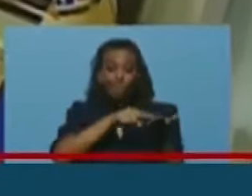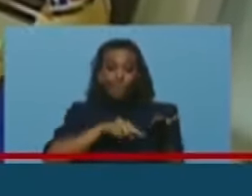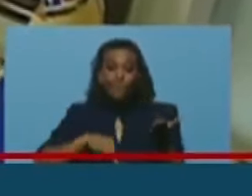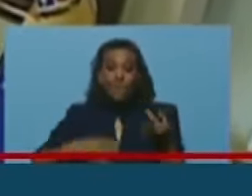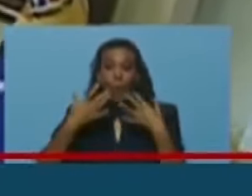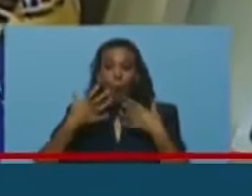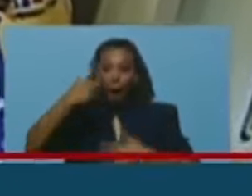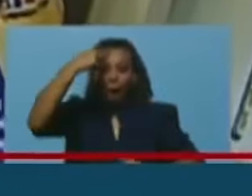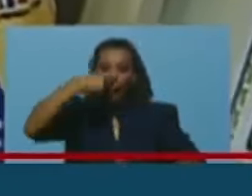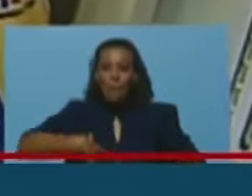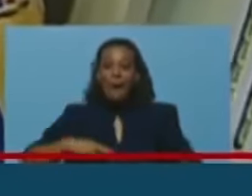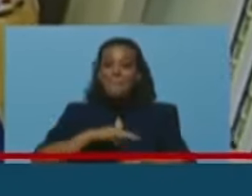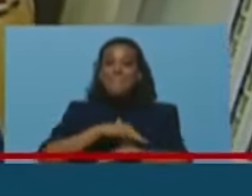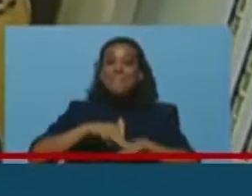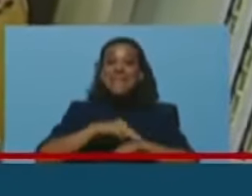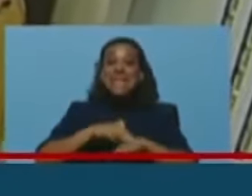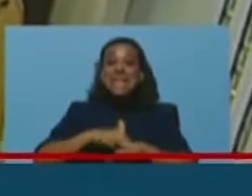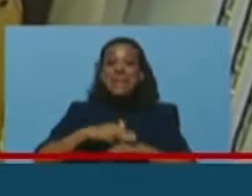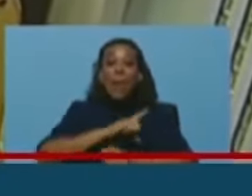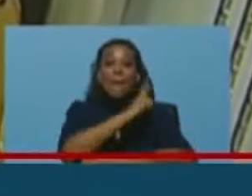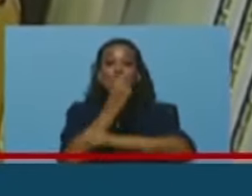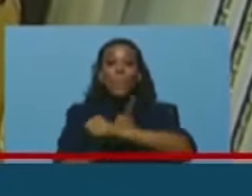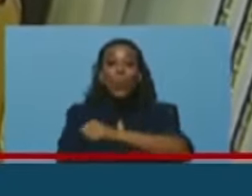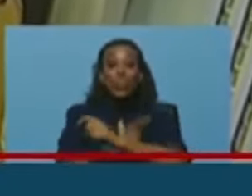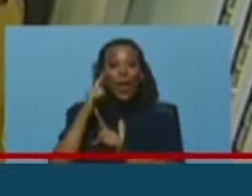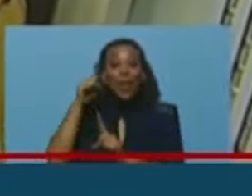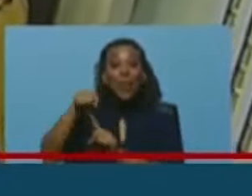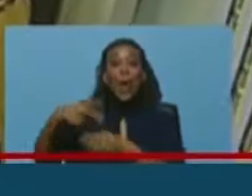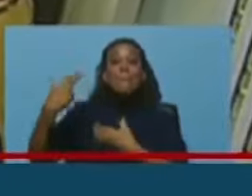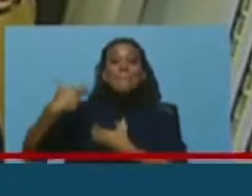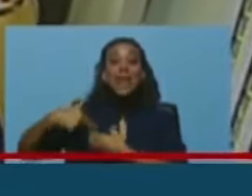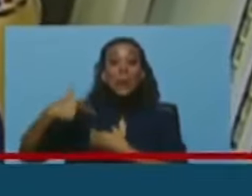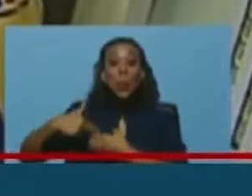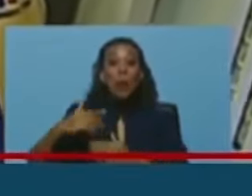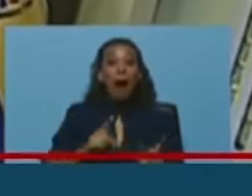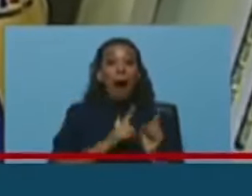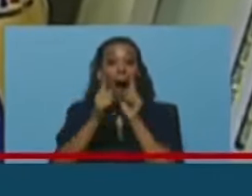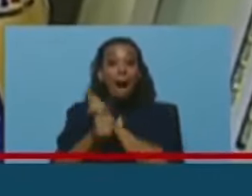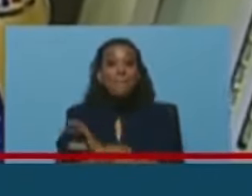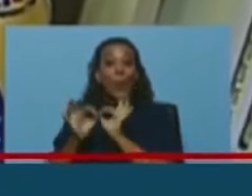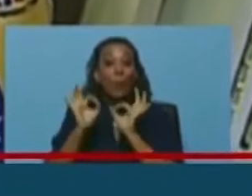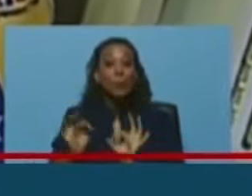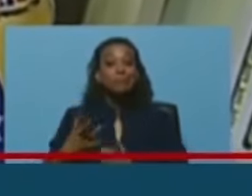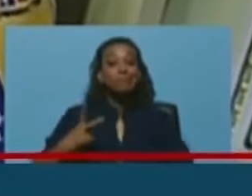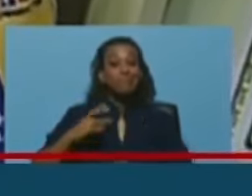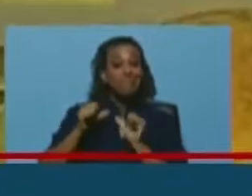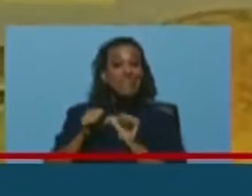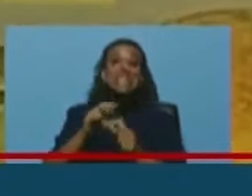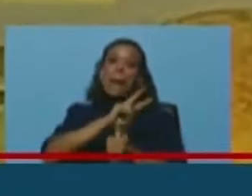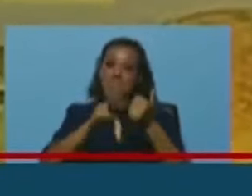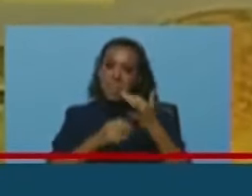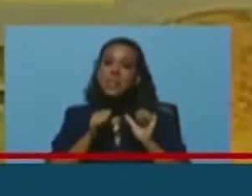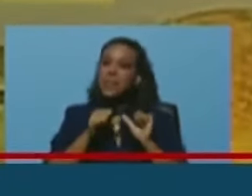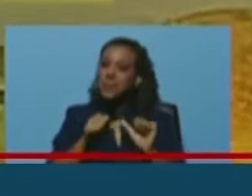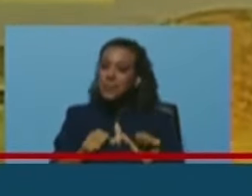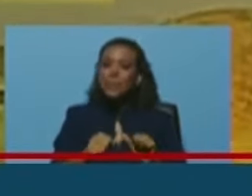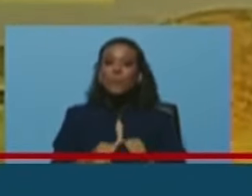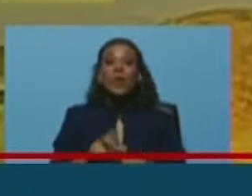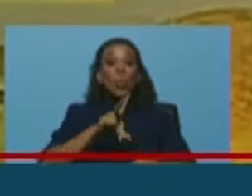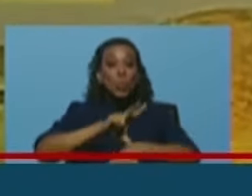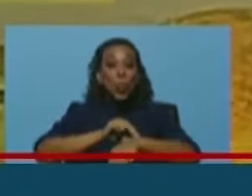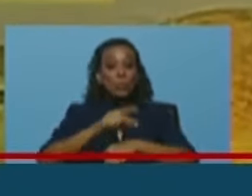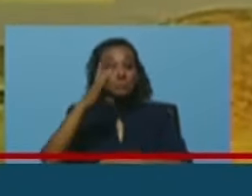banking, insurance and security sectors within the framework of the country's economic recovery, the Venezuelan head of state expressed that the